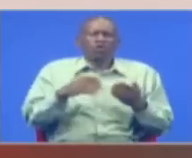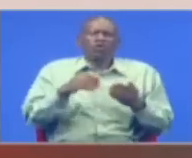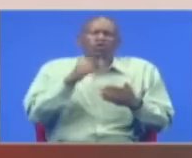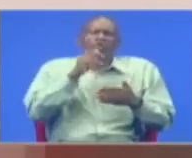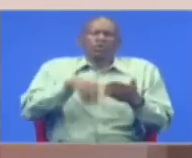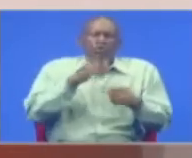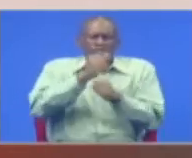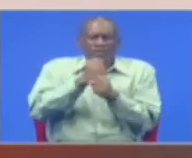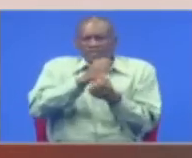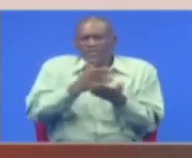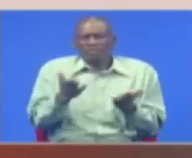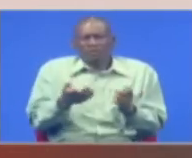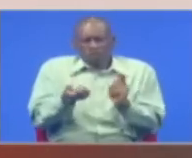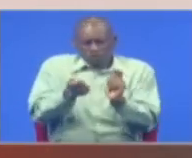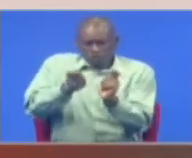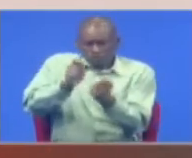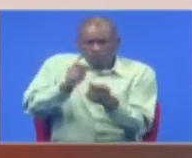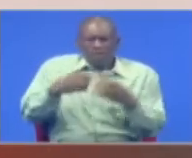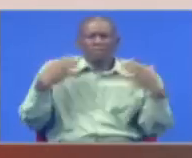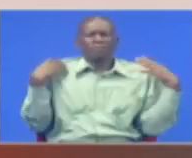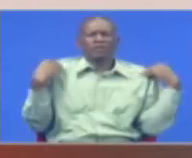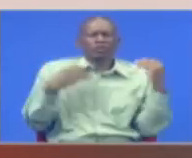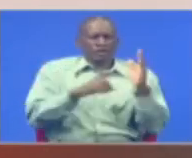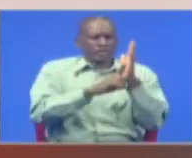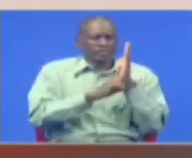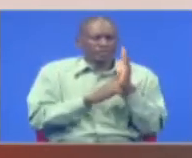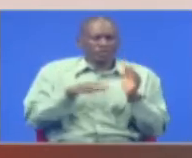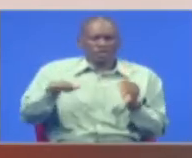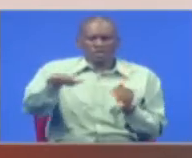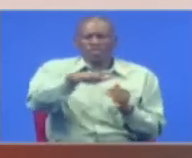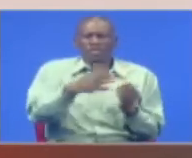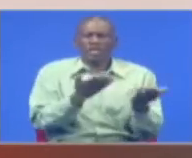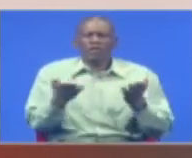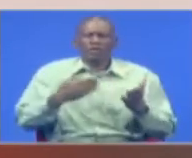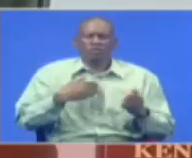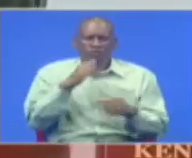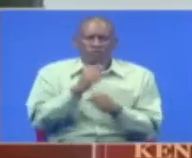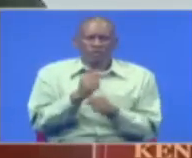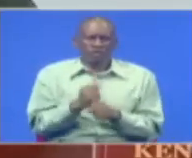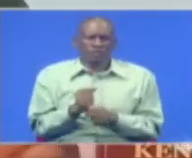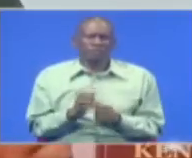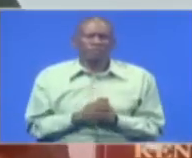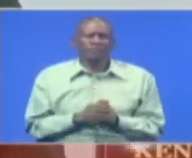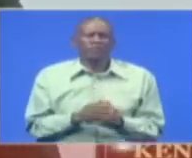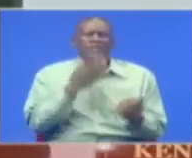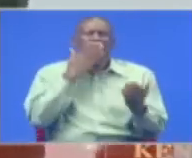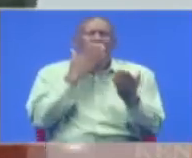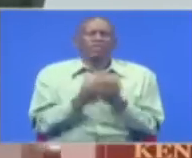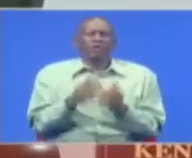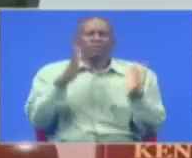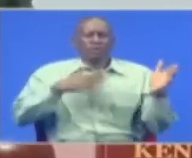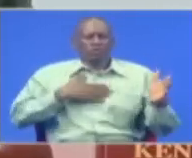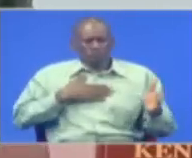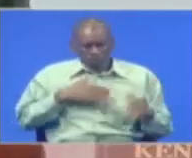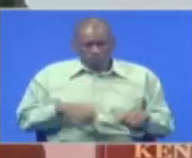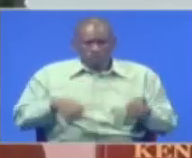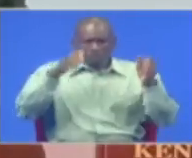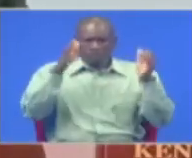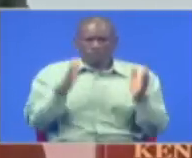transformative, very practical example in the areas where you have been working? Thank you very much, Honorable Chair.